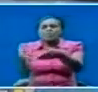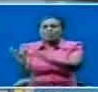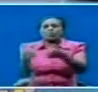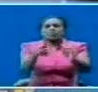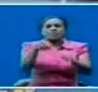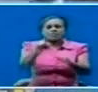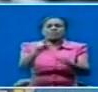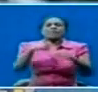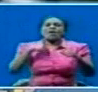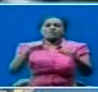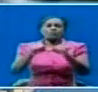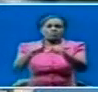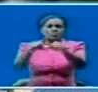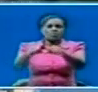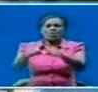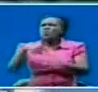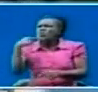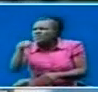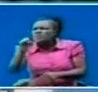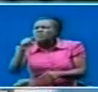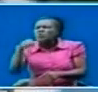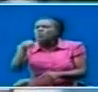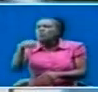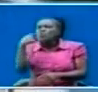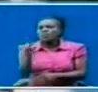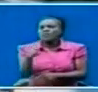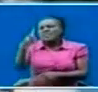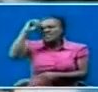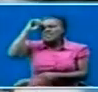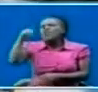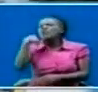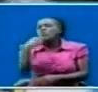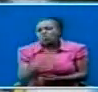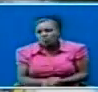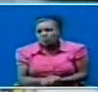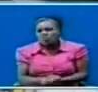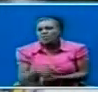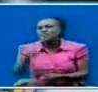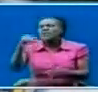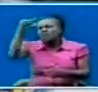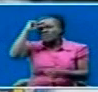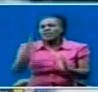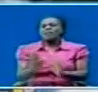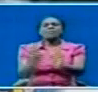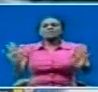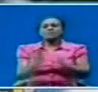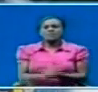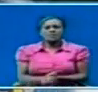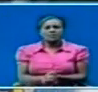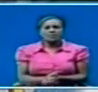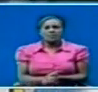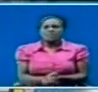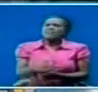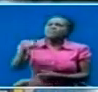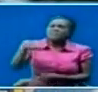so that there's consistency. Who is he in the party? Who is Kidero in this party, other than being a governor? Just